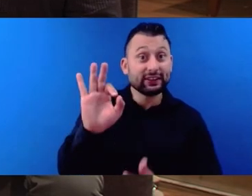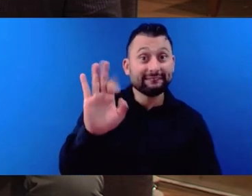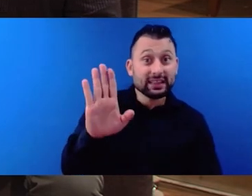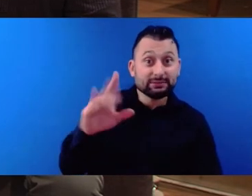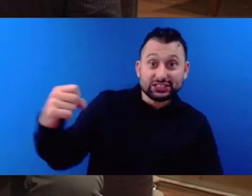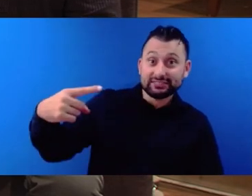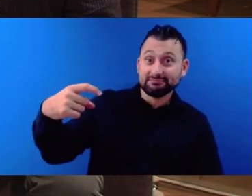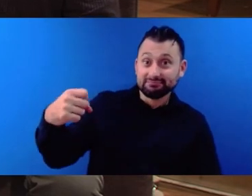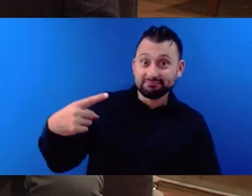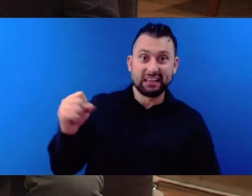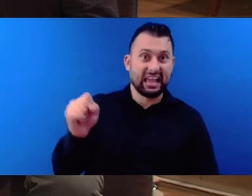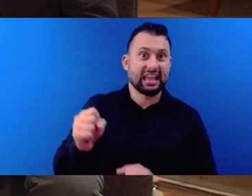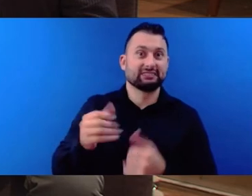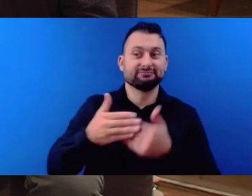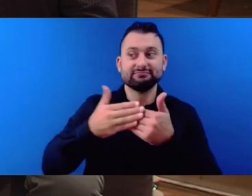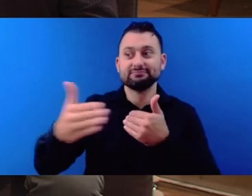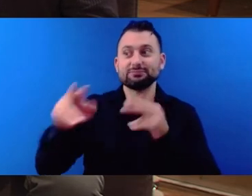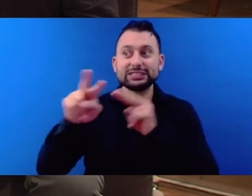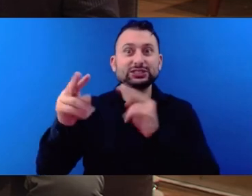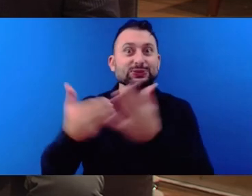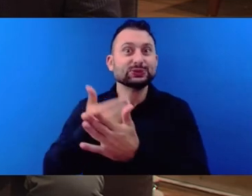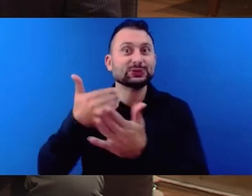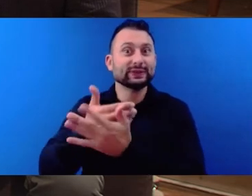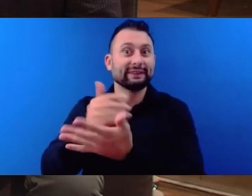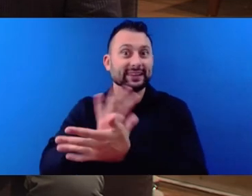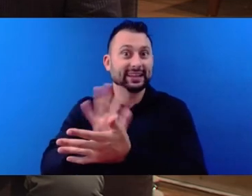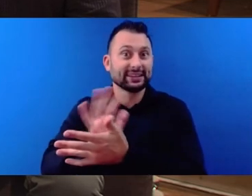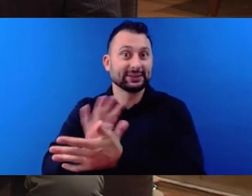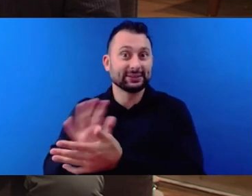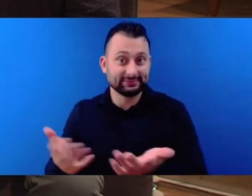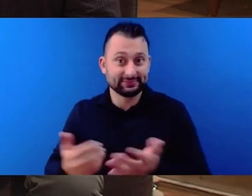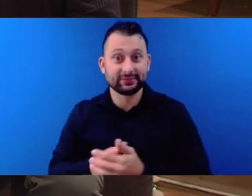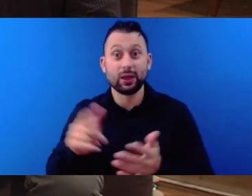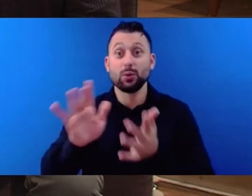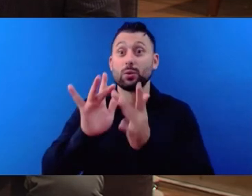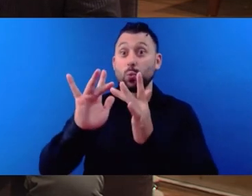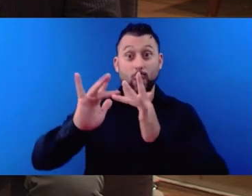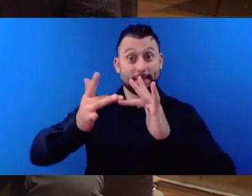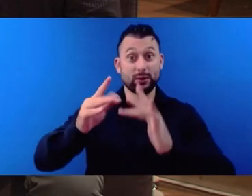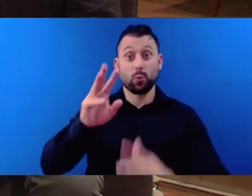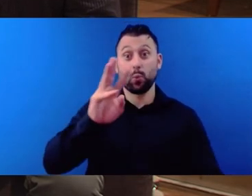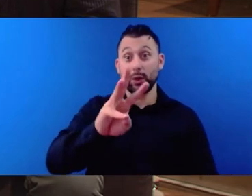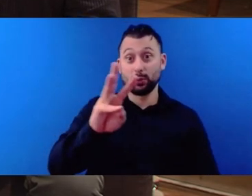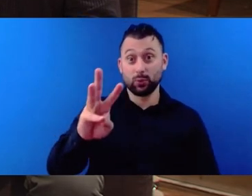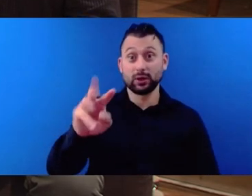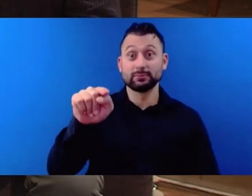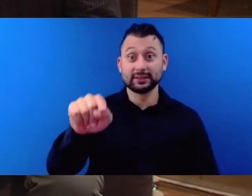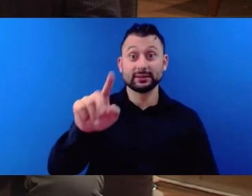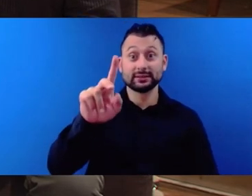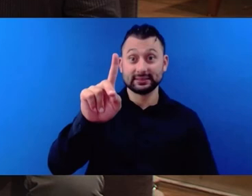We would appreciate your support for DHHS online,